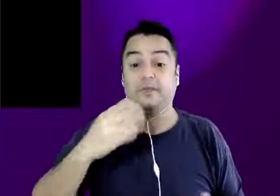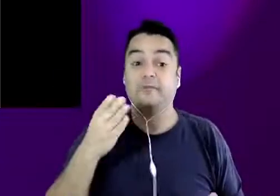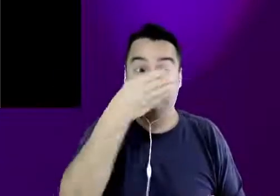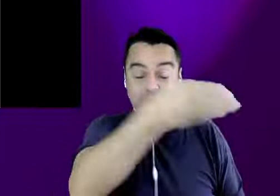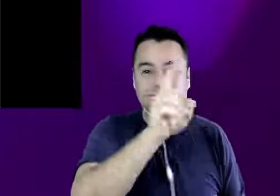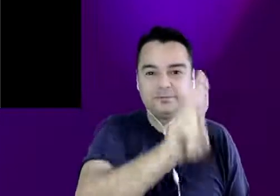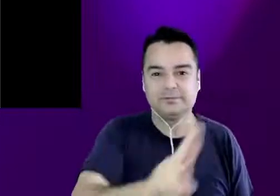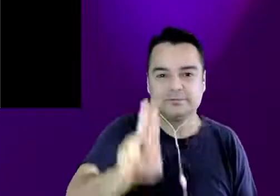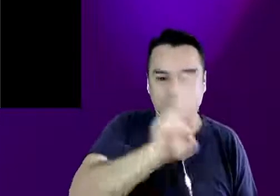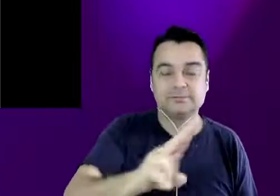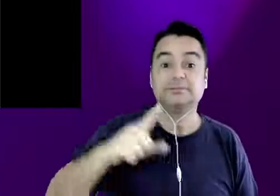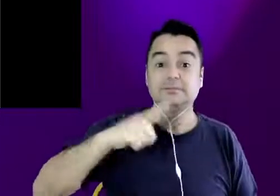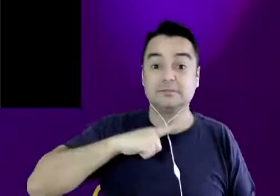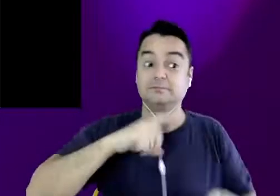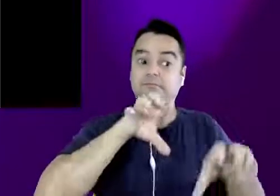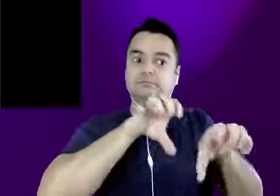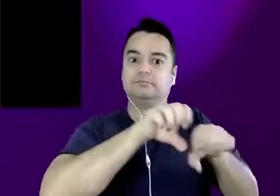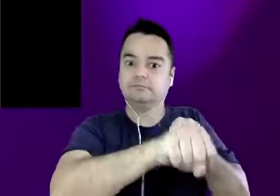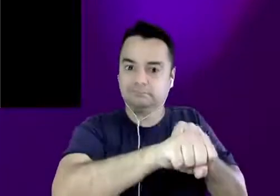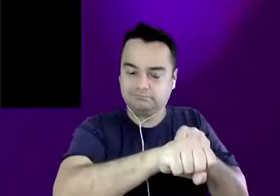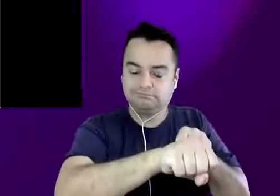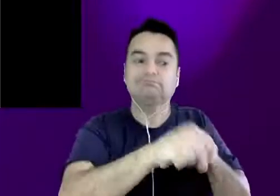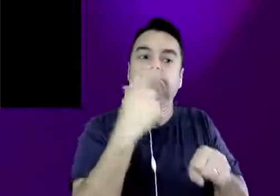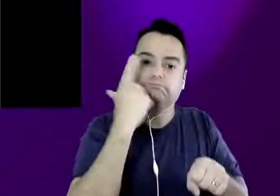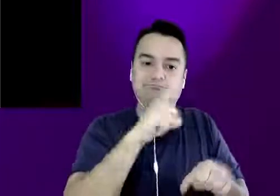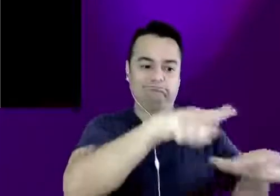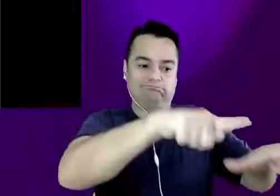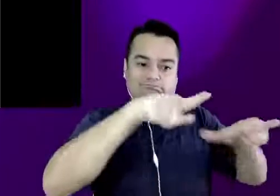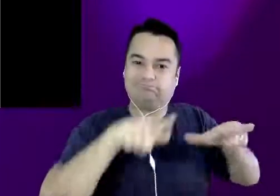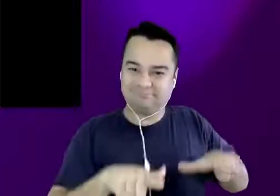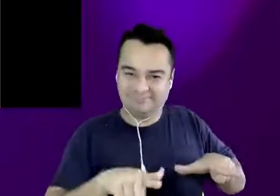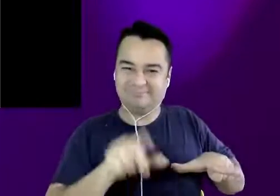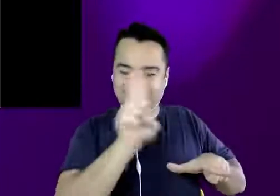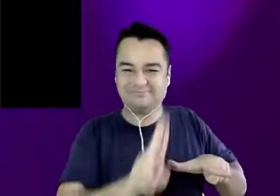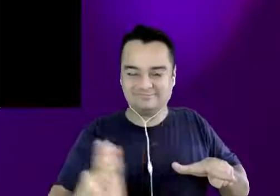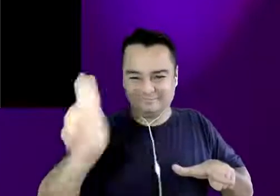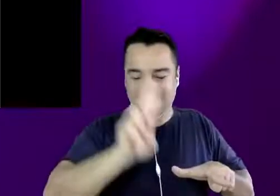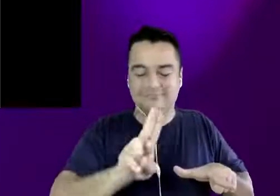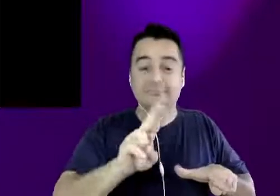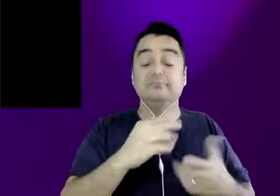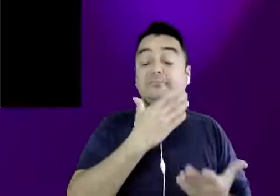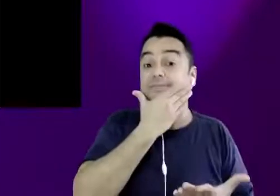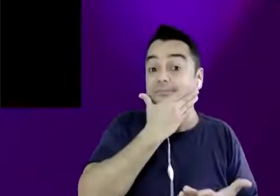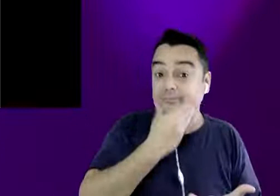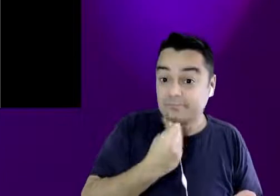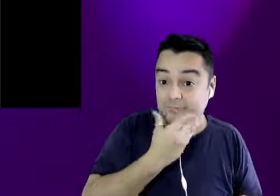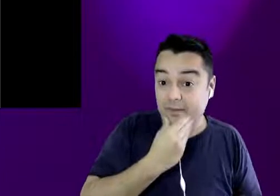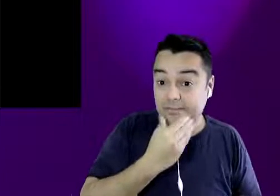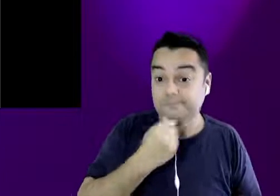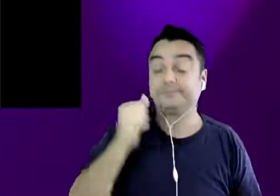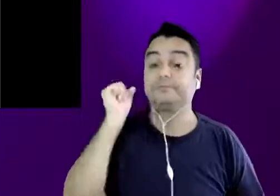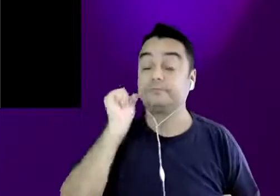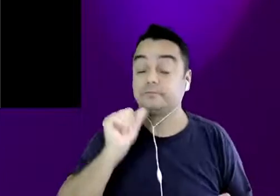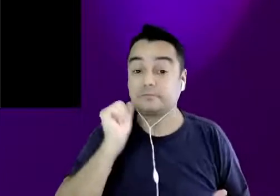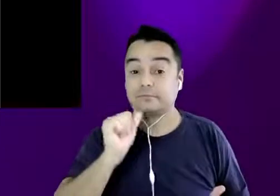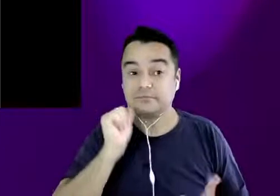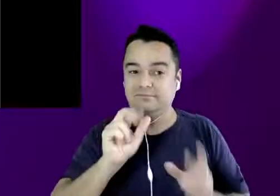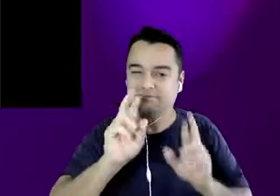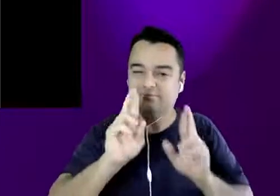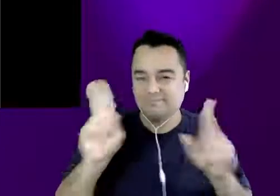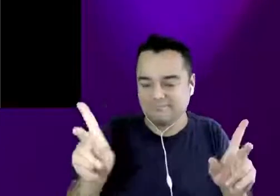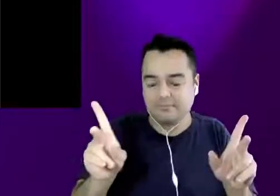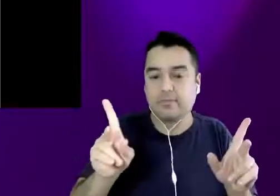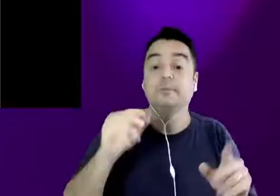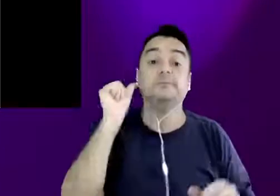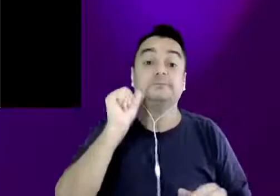men, women prefer to marry either at their level or to marry up, so better than their